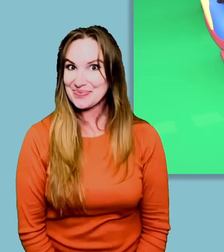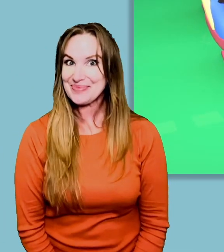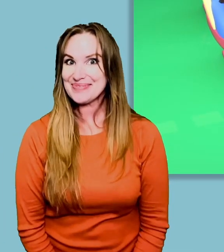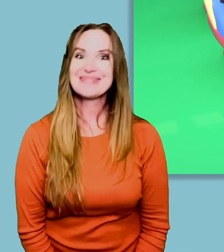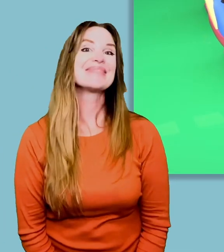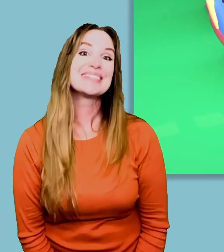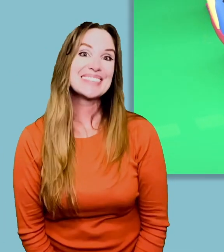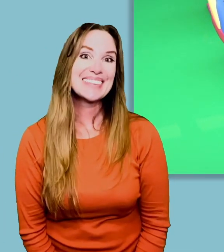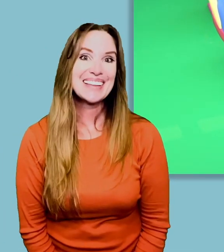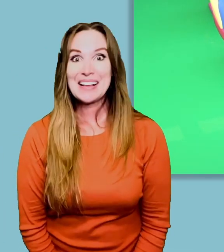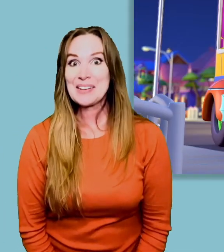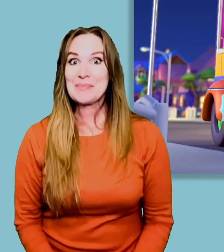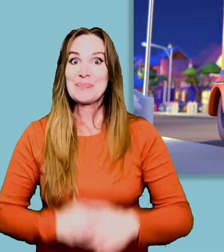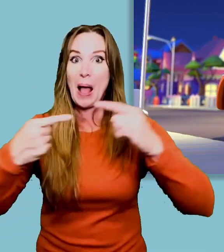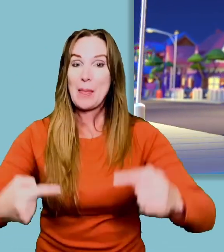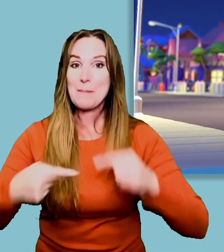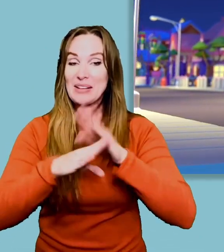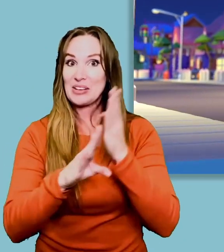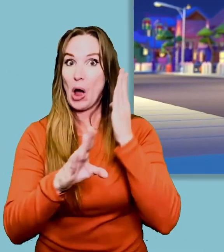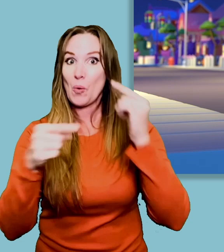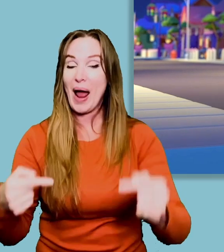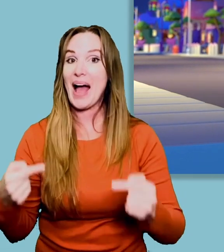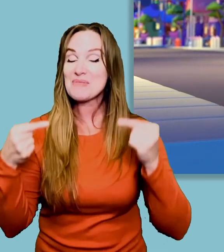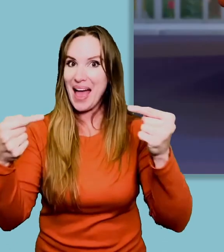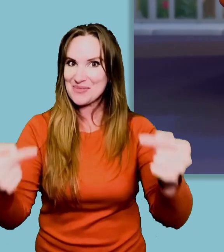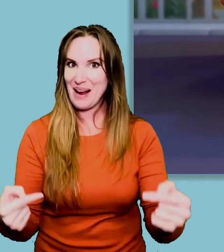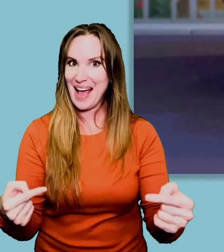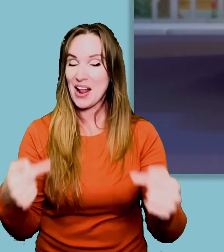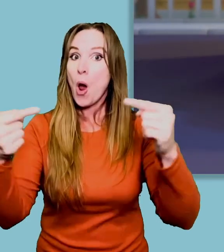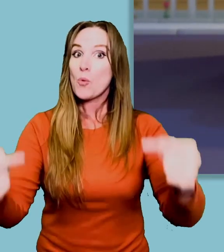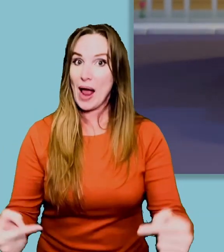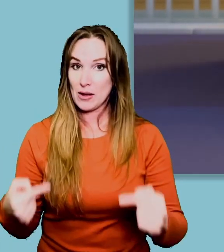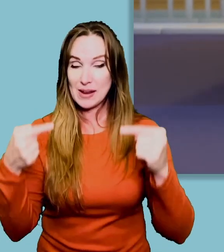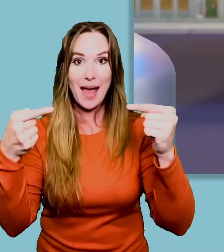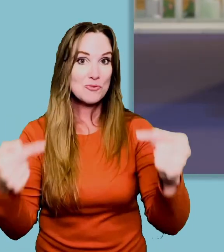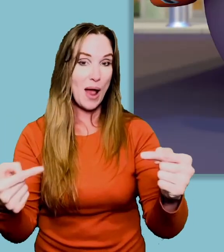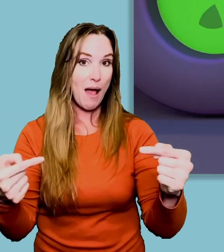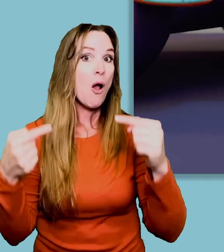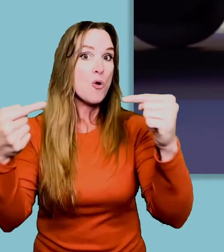ooga boo. The wheels on the bus go round